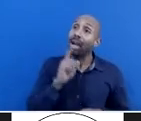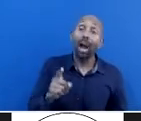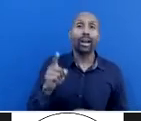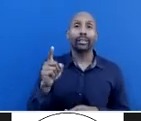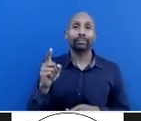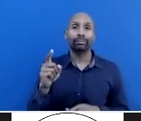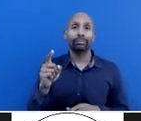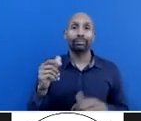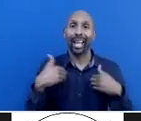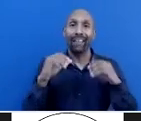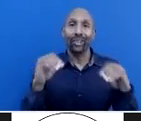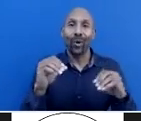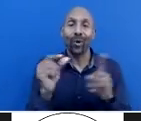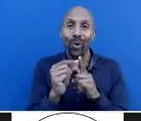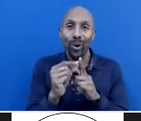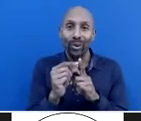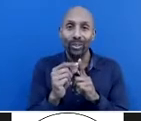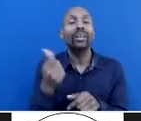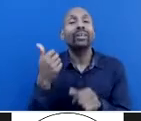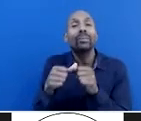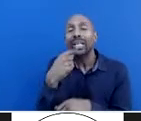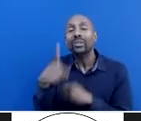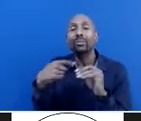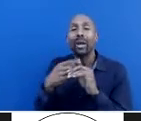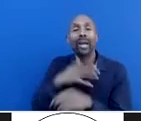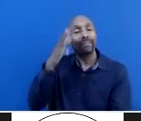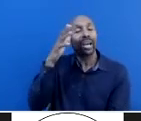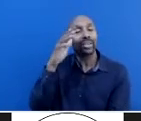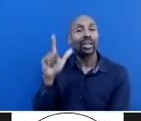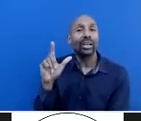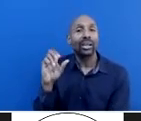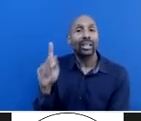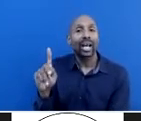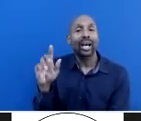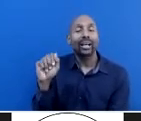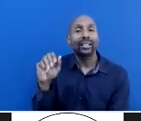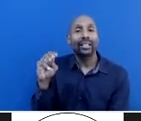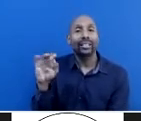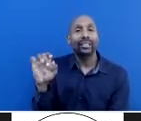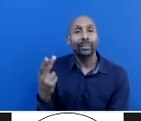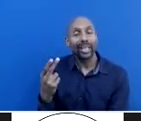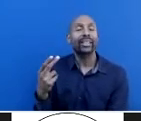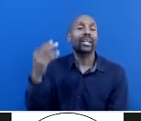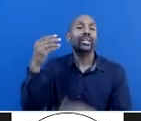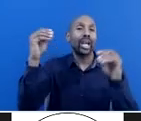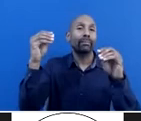I told you about my father's locksmith shop on 12th and H in Washington, D.C.